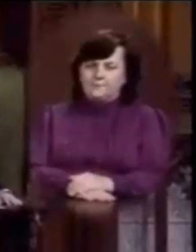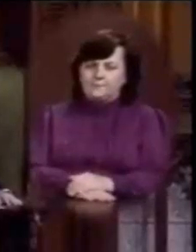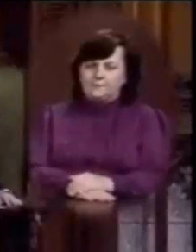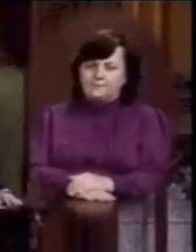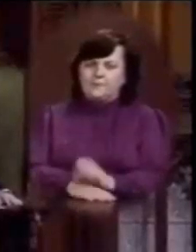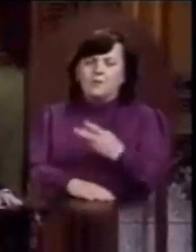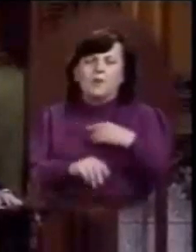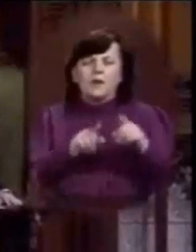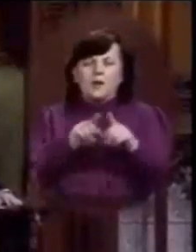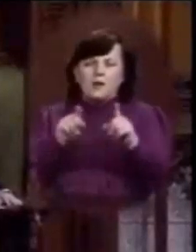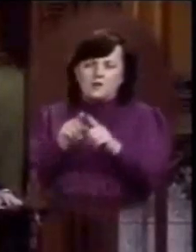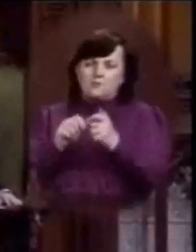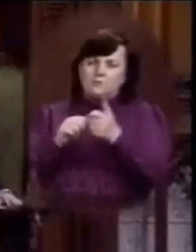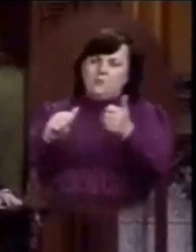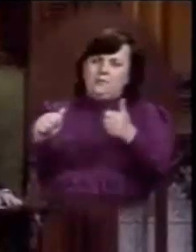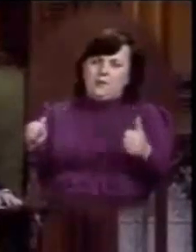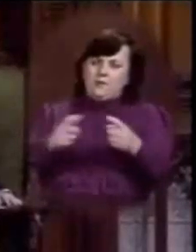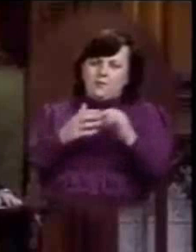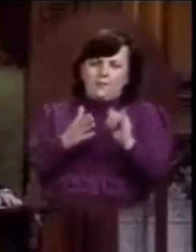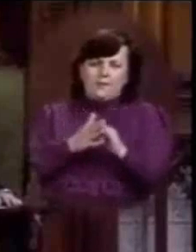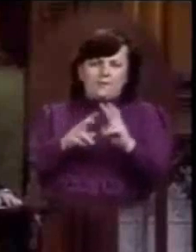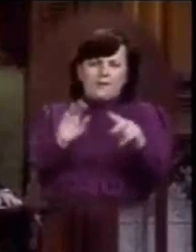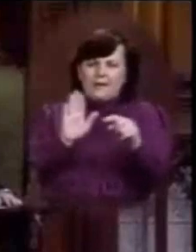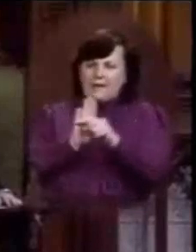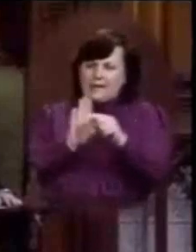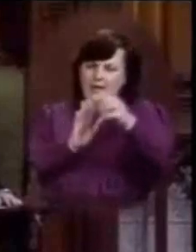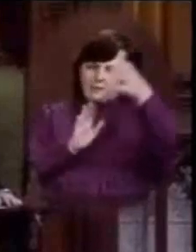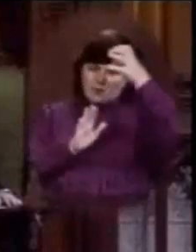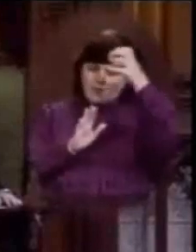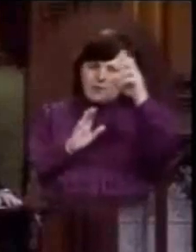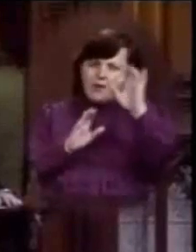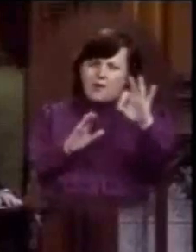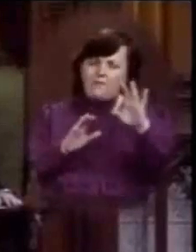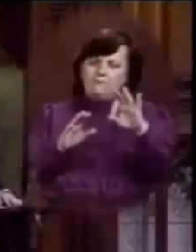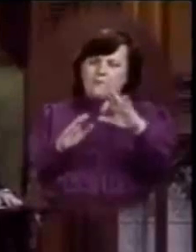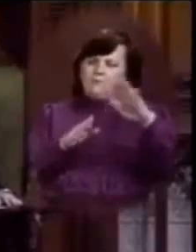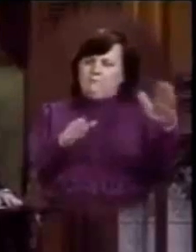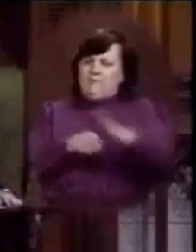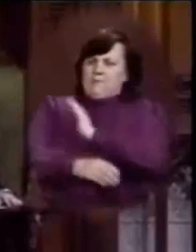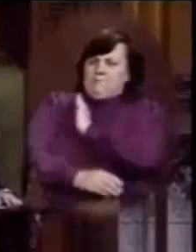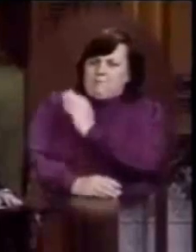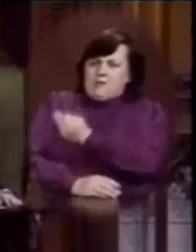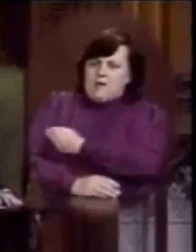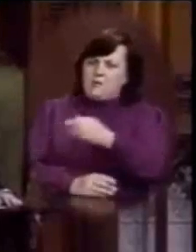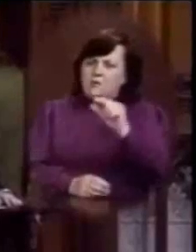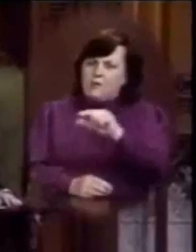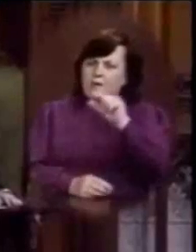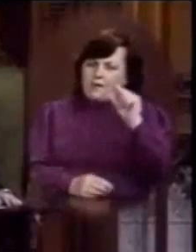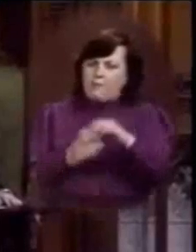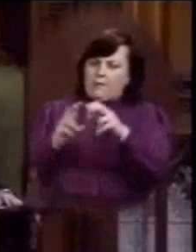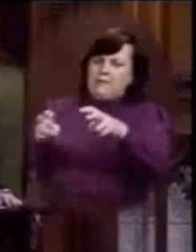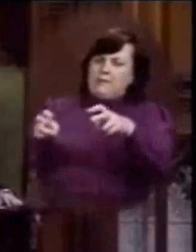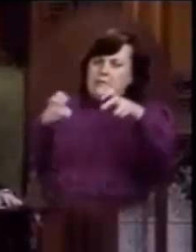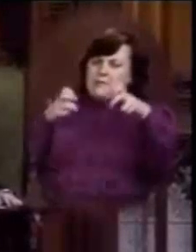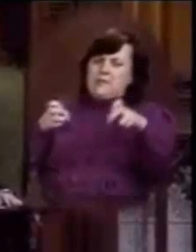We've also got away from the debilitating concept of the all-powerful state, which takes too much from you to do too